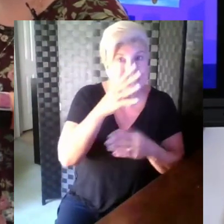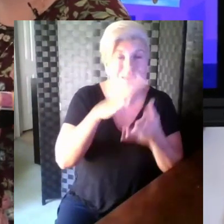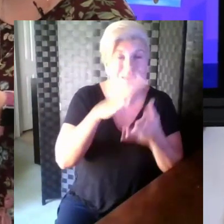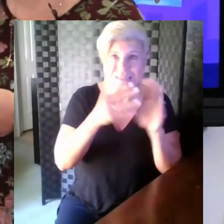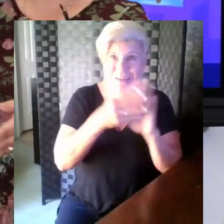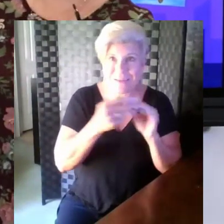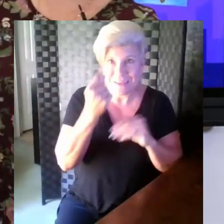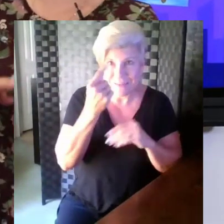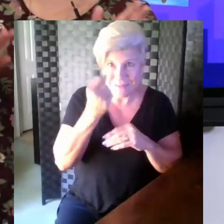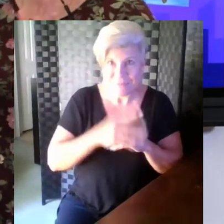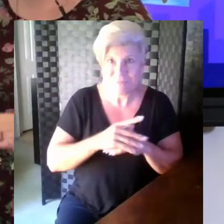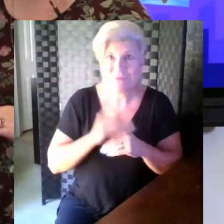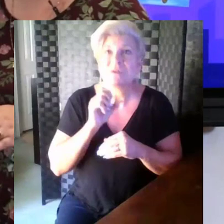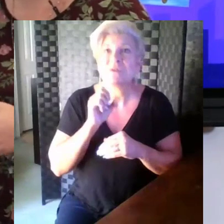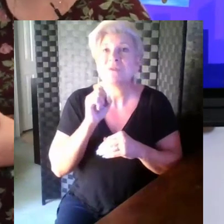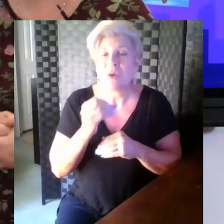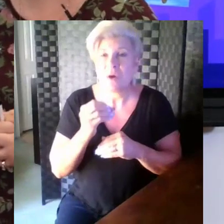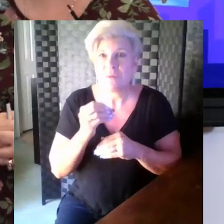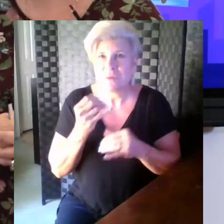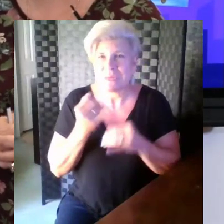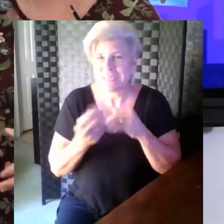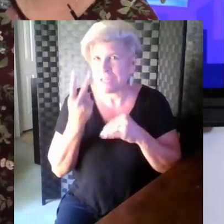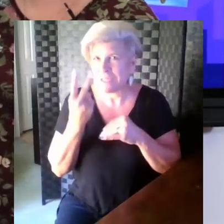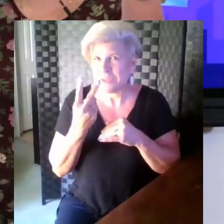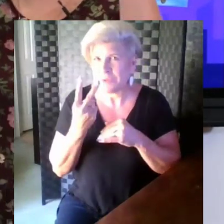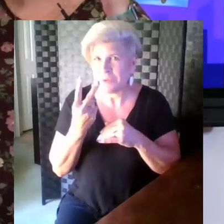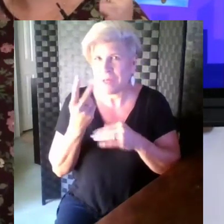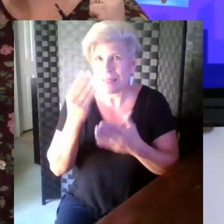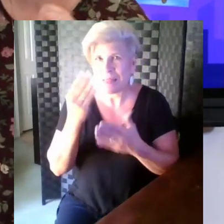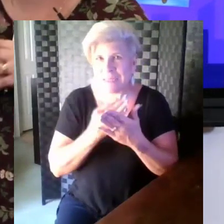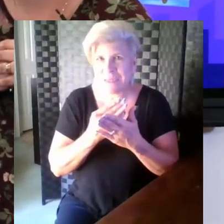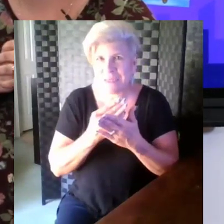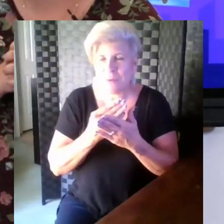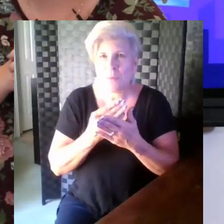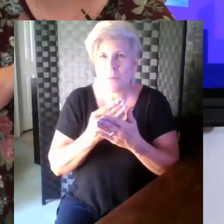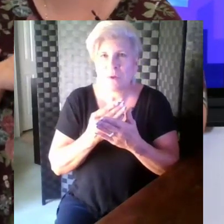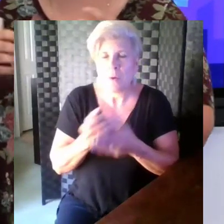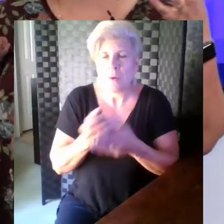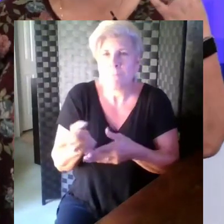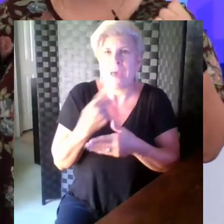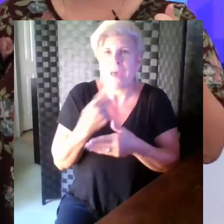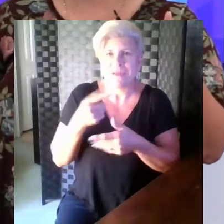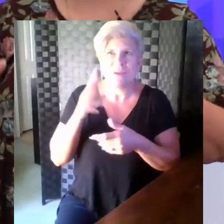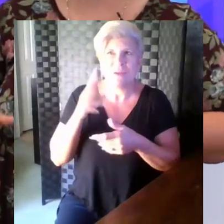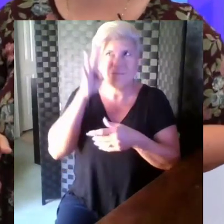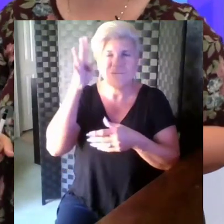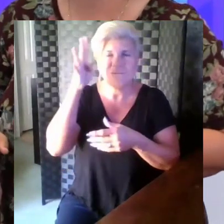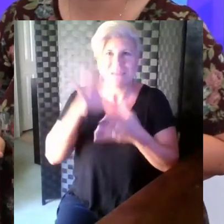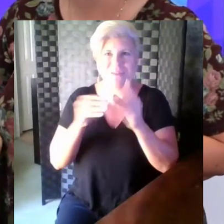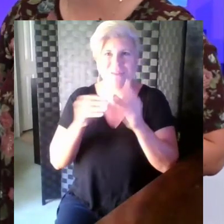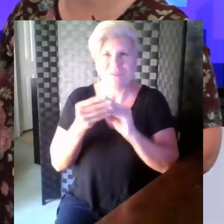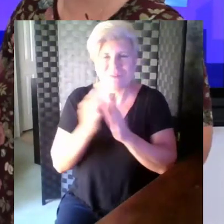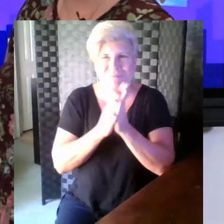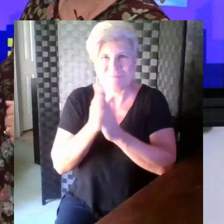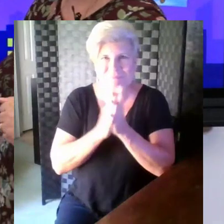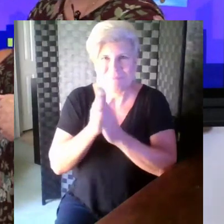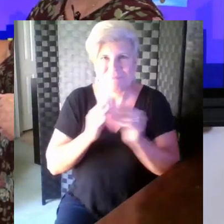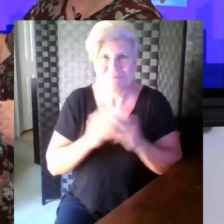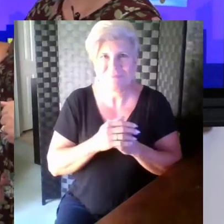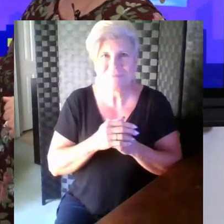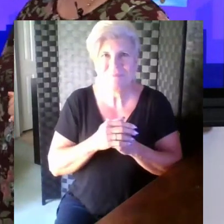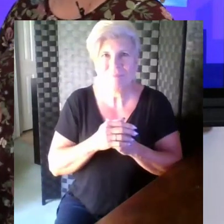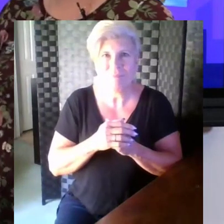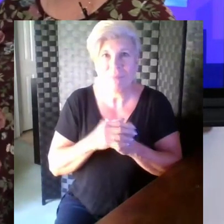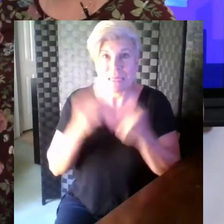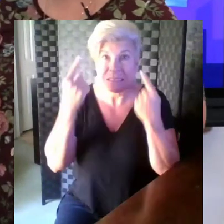text comprehension. And so for these last lessons this week, we're putting our fiction hats back on. So I'm really motivated to get into that mode.